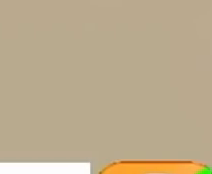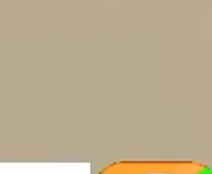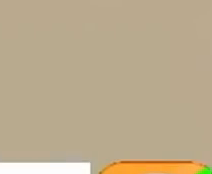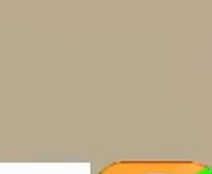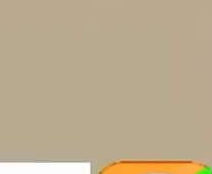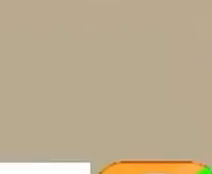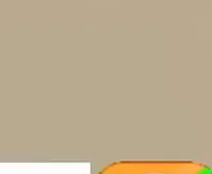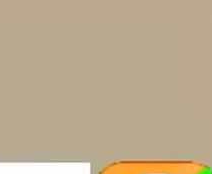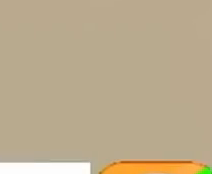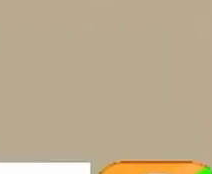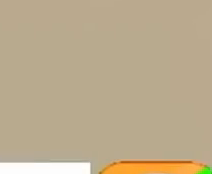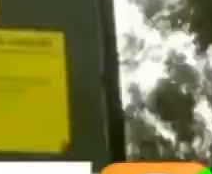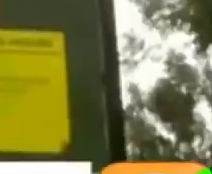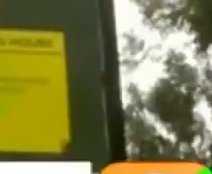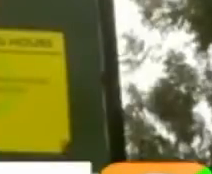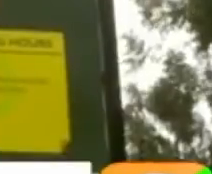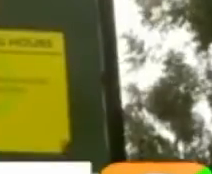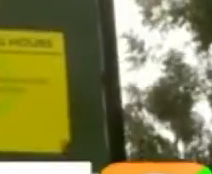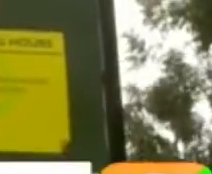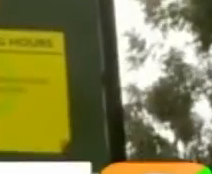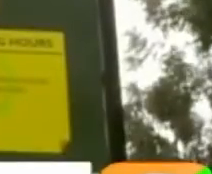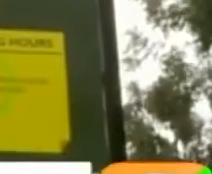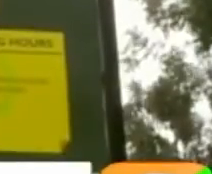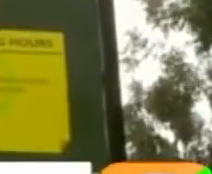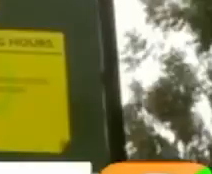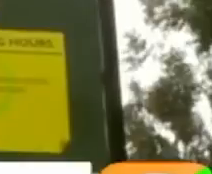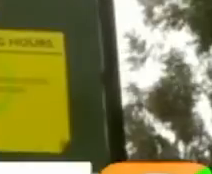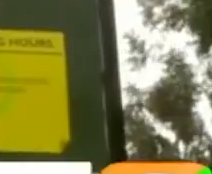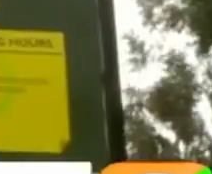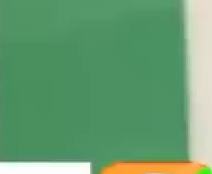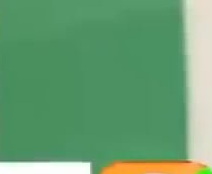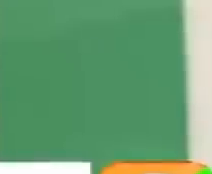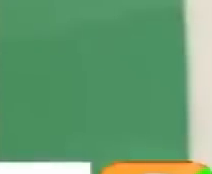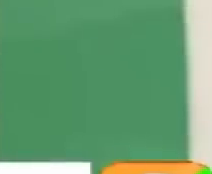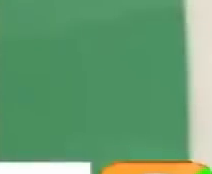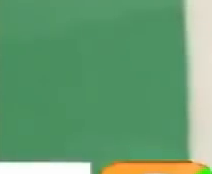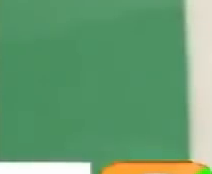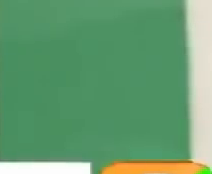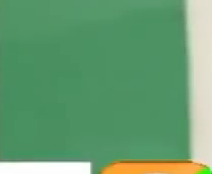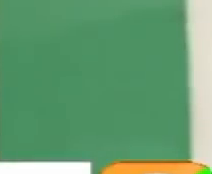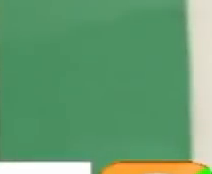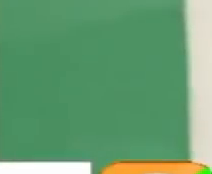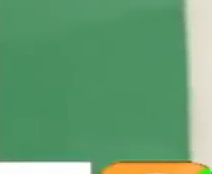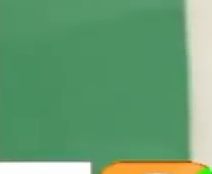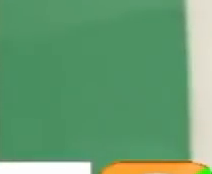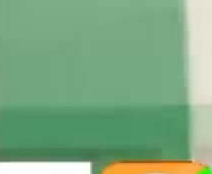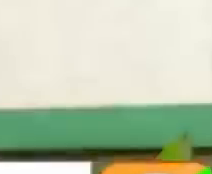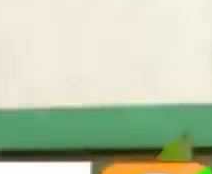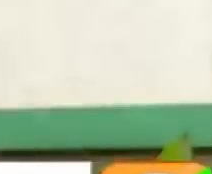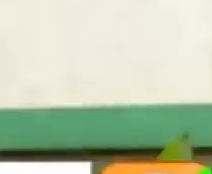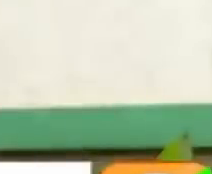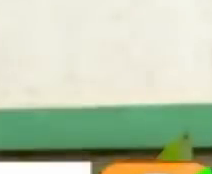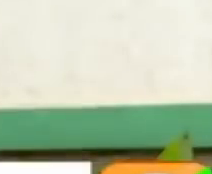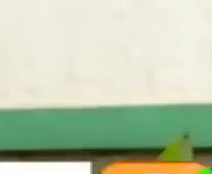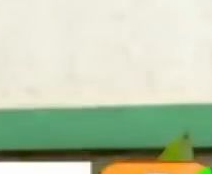This happening right outside the gate of the Pumwani Hospital, a place expected to be a safe haven for expectant mothers waiting to hold